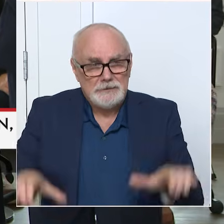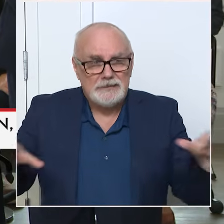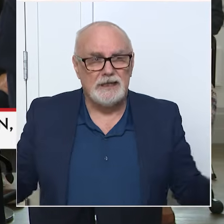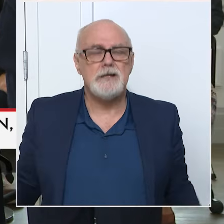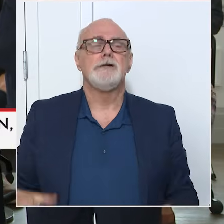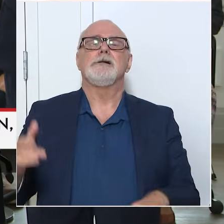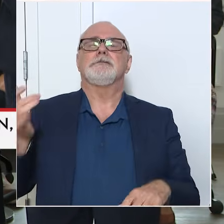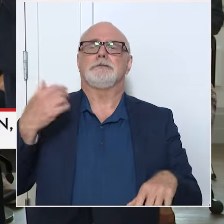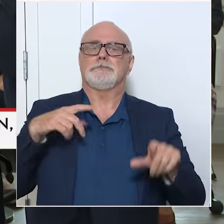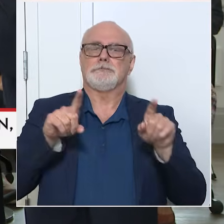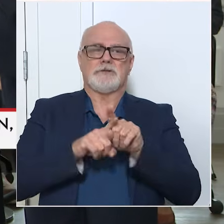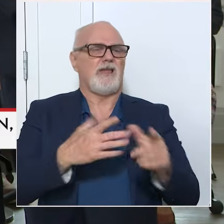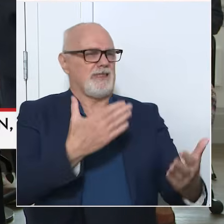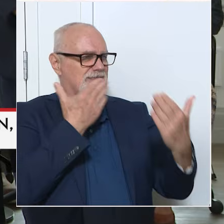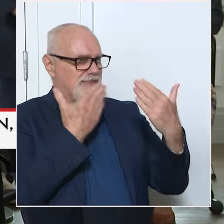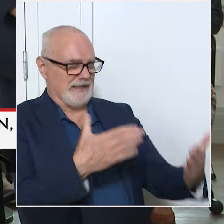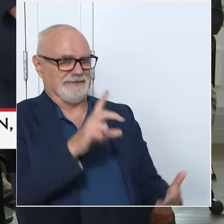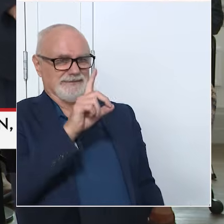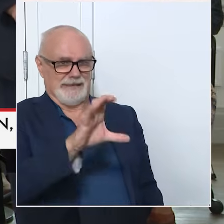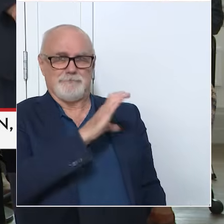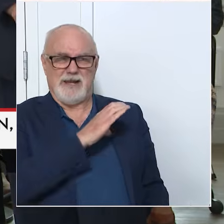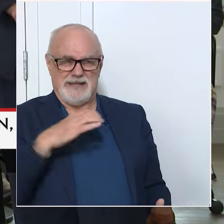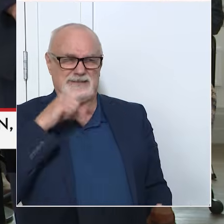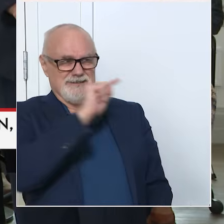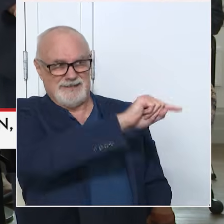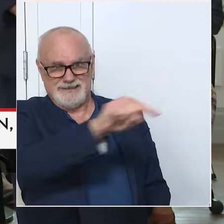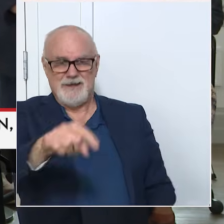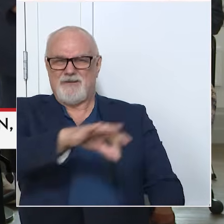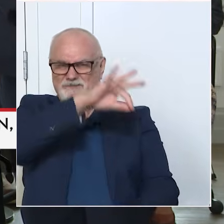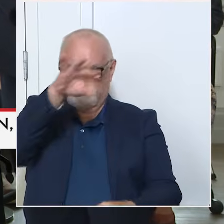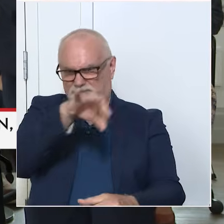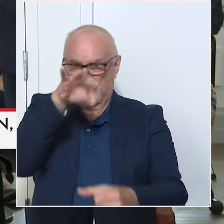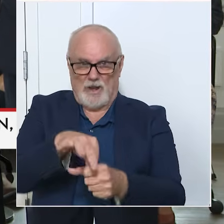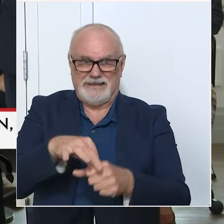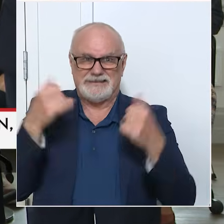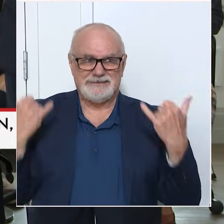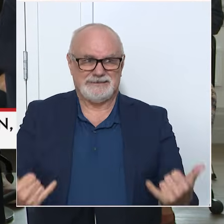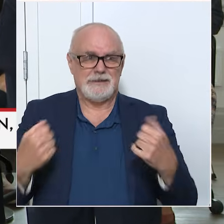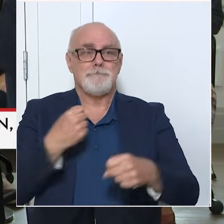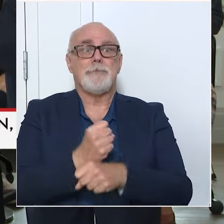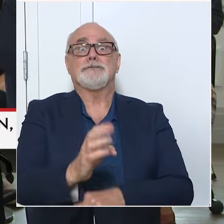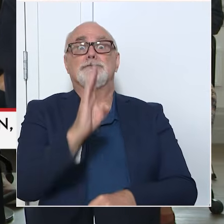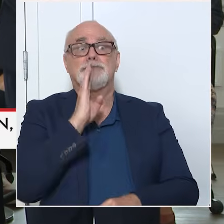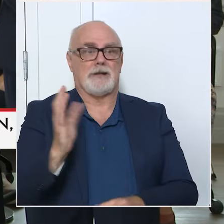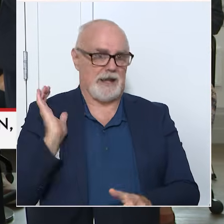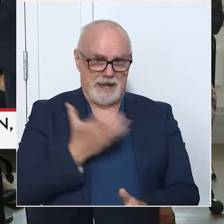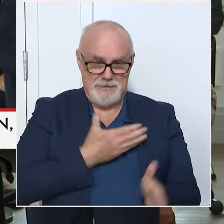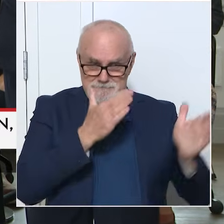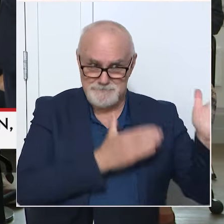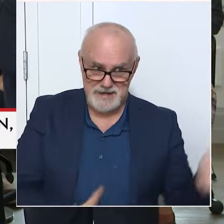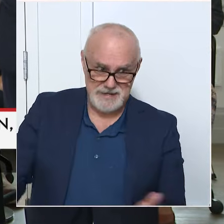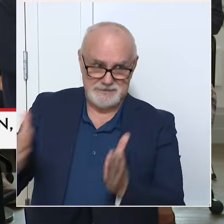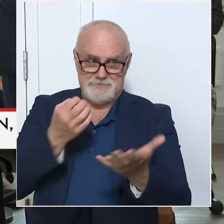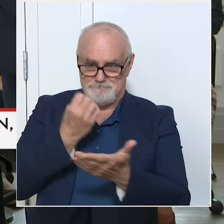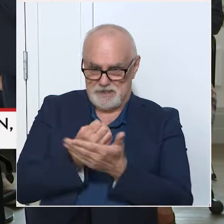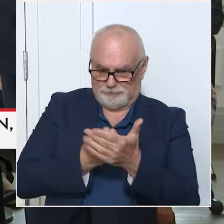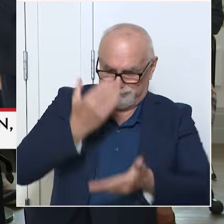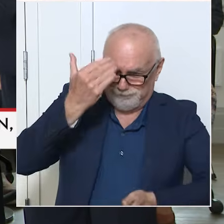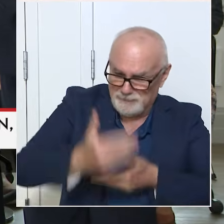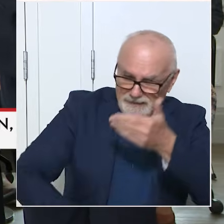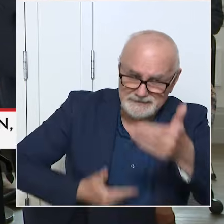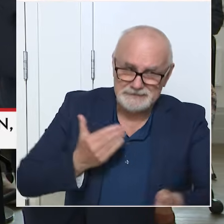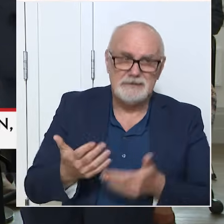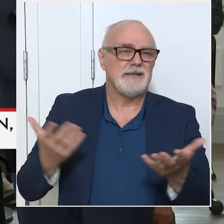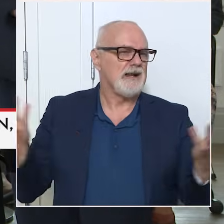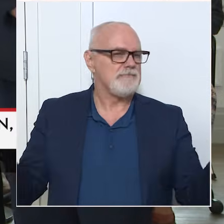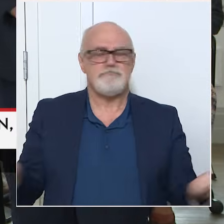for getting a vote now so that master planning process, the economic process, Deputy Mayor and her team are